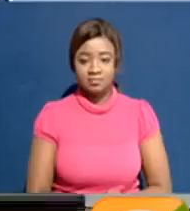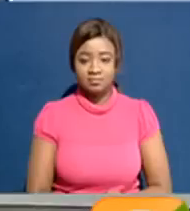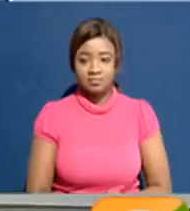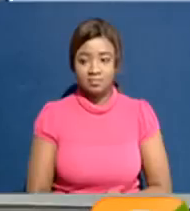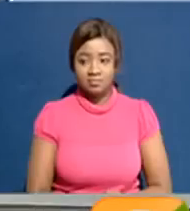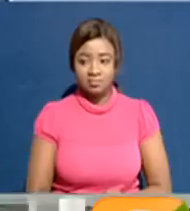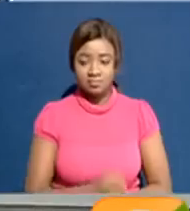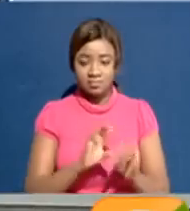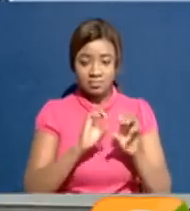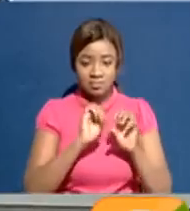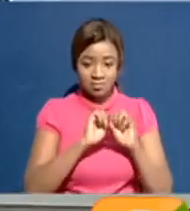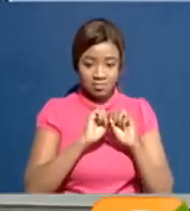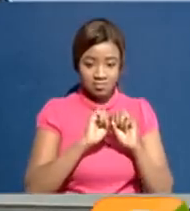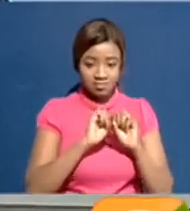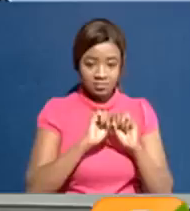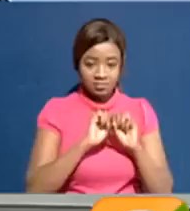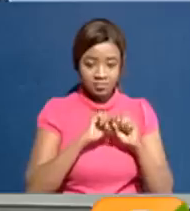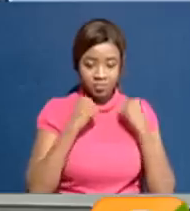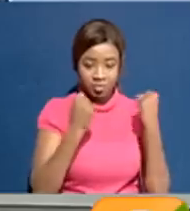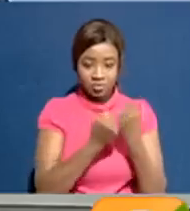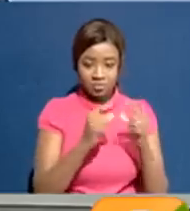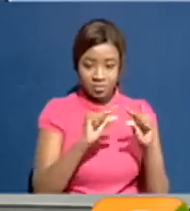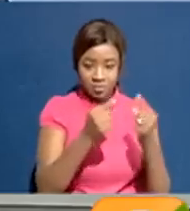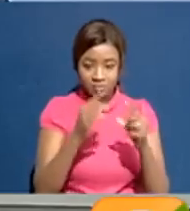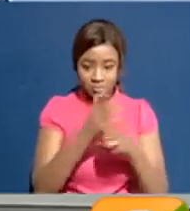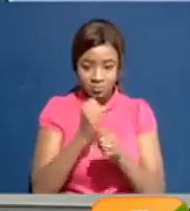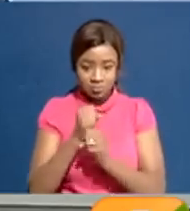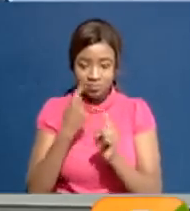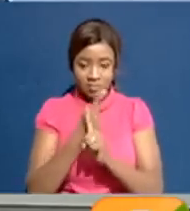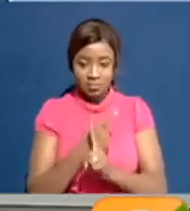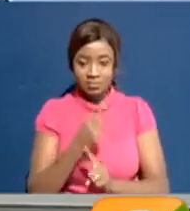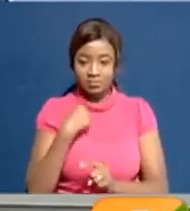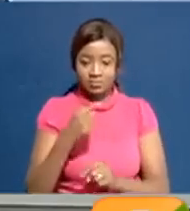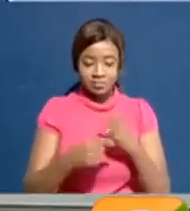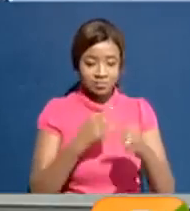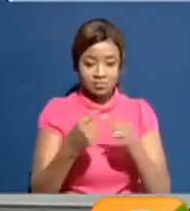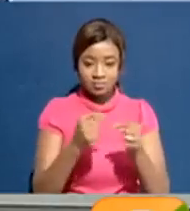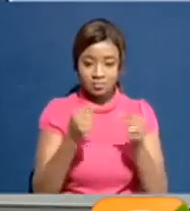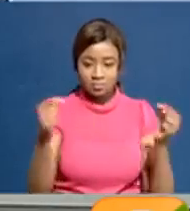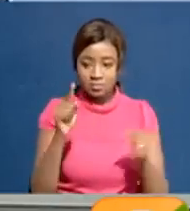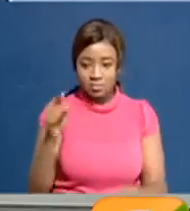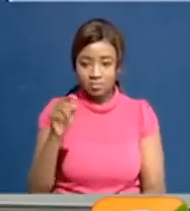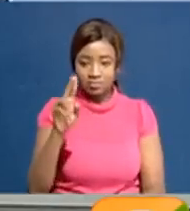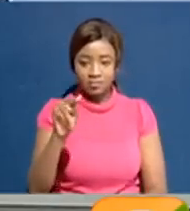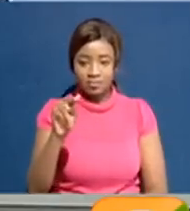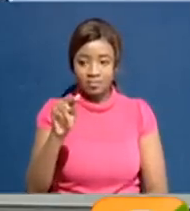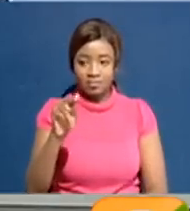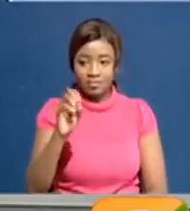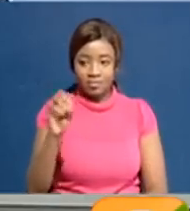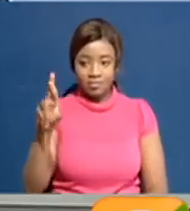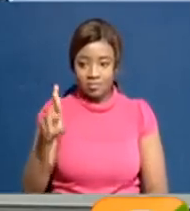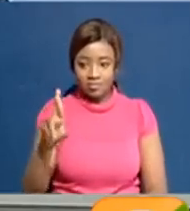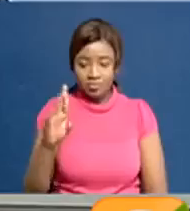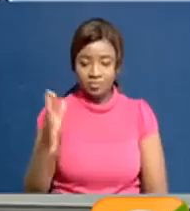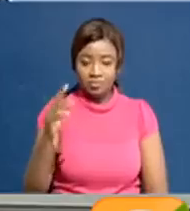civil society groups have continued with their push to reject the nomination of Noordin Haji as the director of the National Intelligence